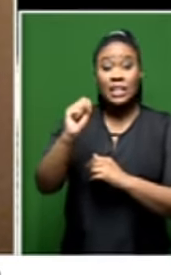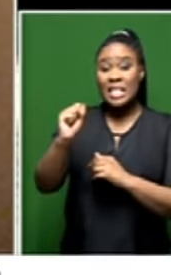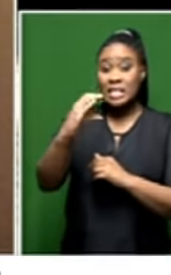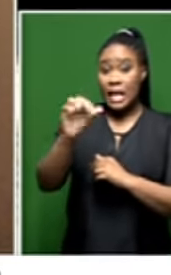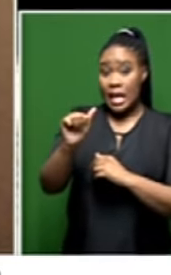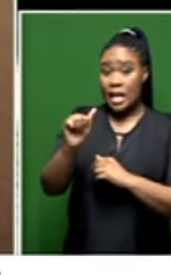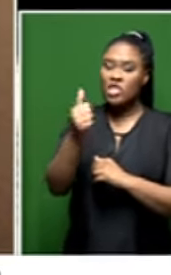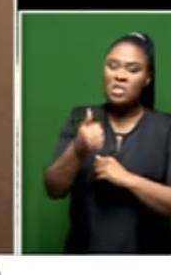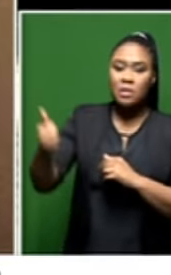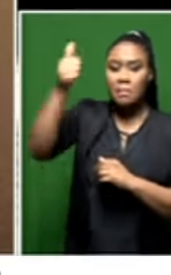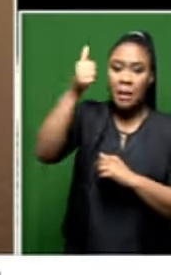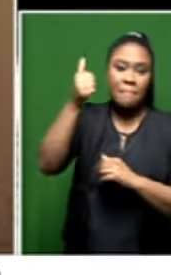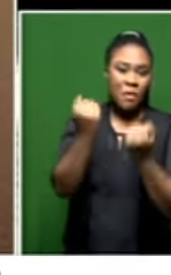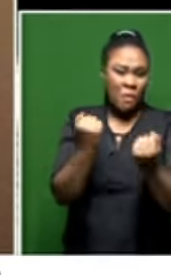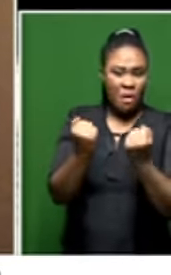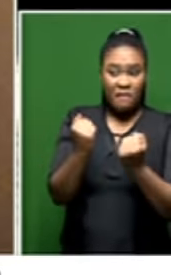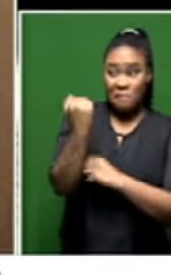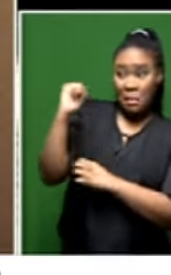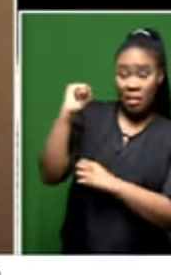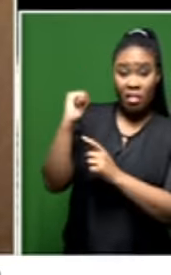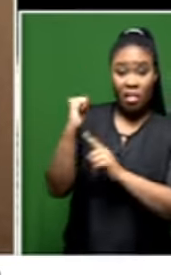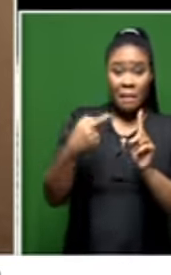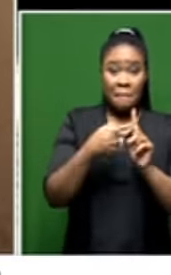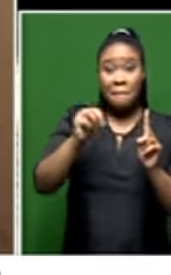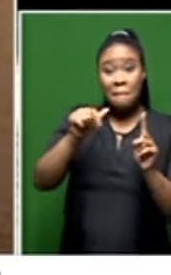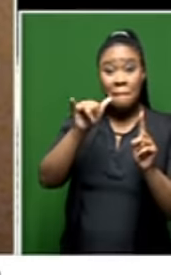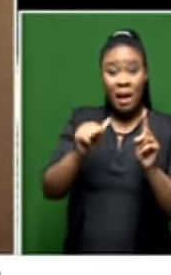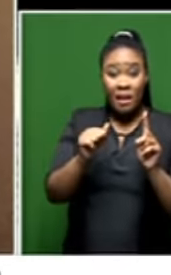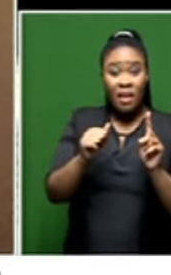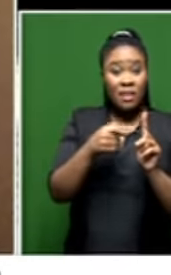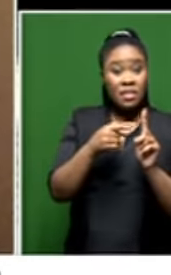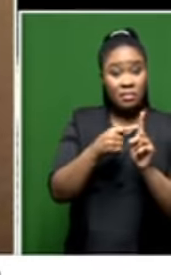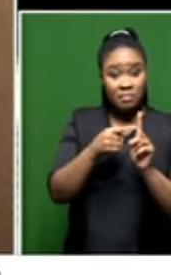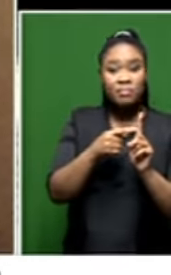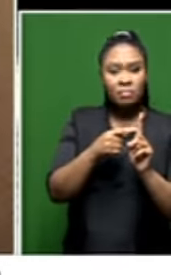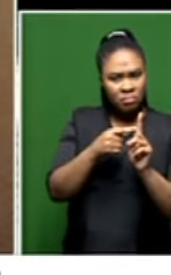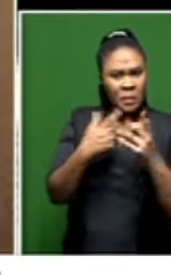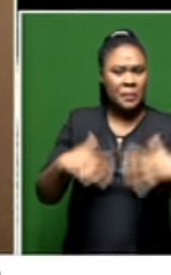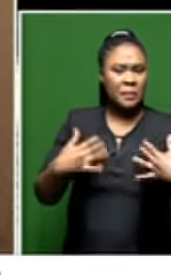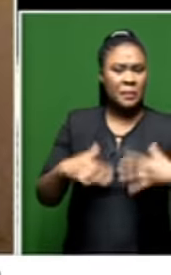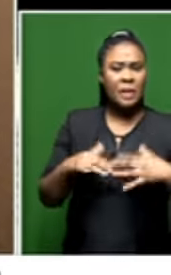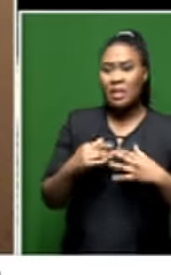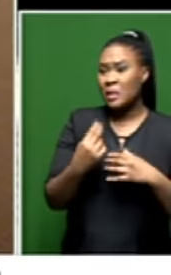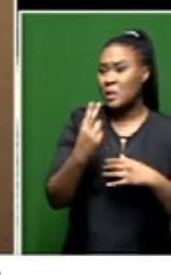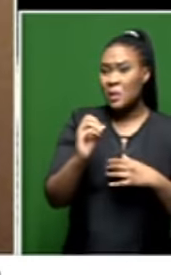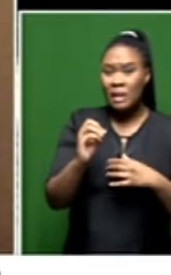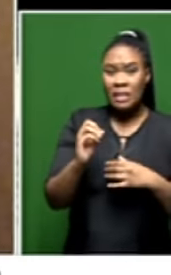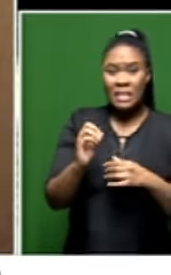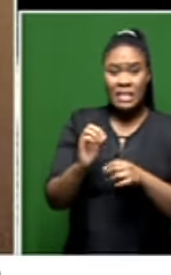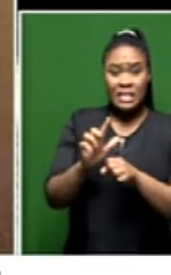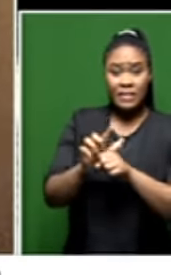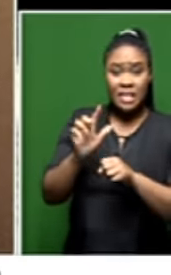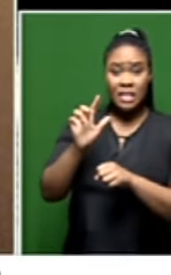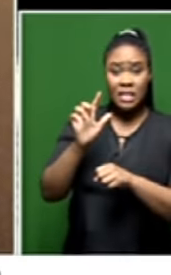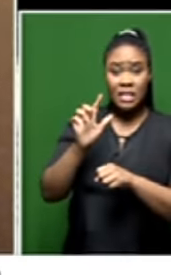Maya, been heading the SCA since 2017. Now, this is possibly the first female Chief Justice we